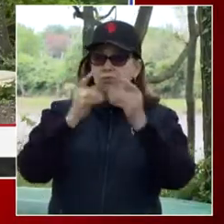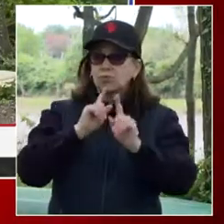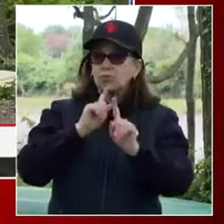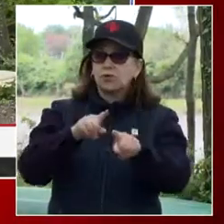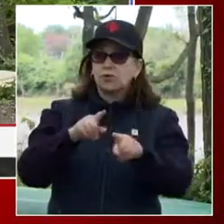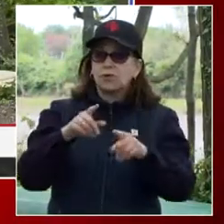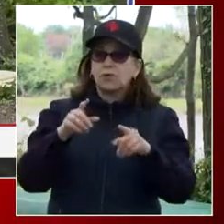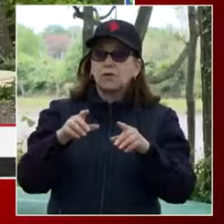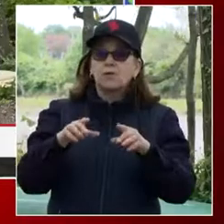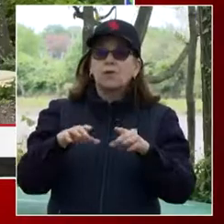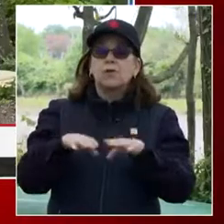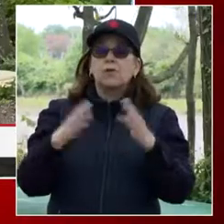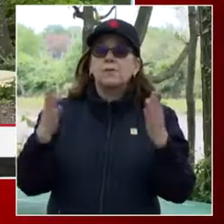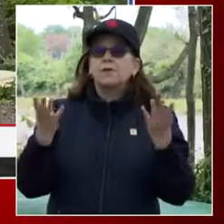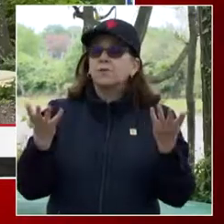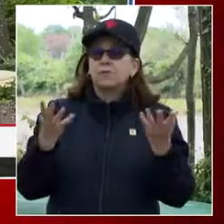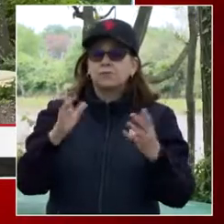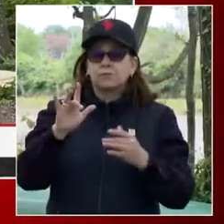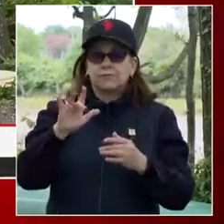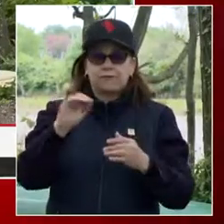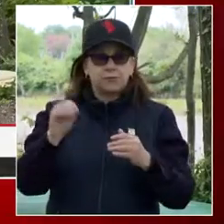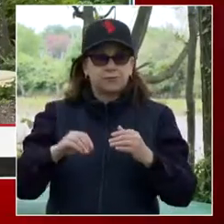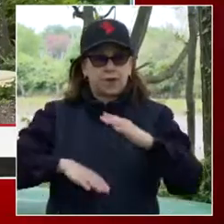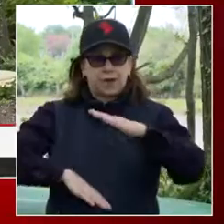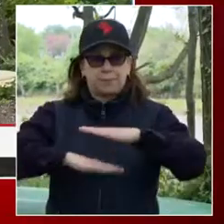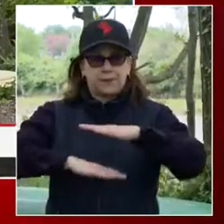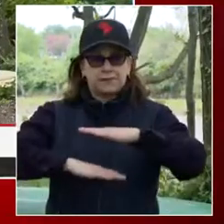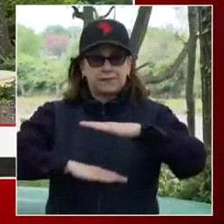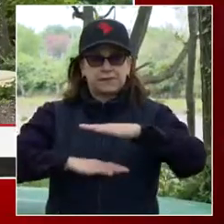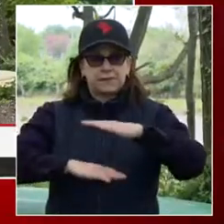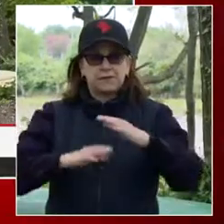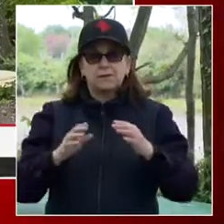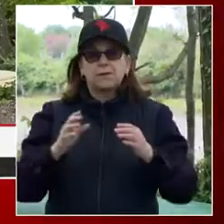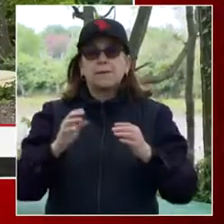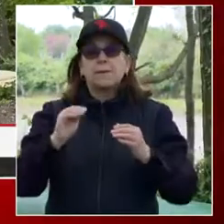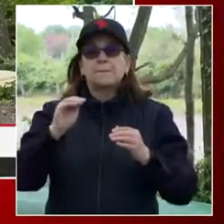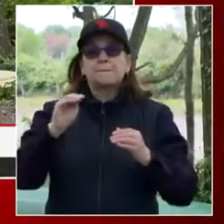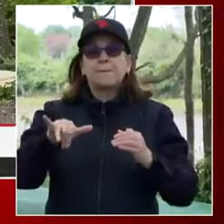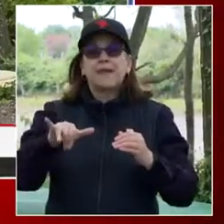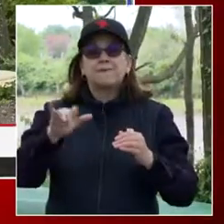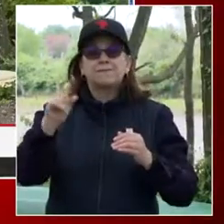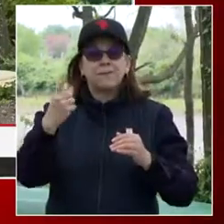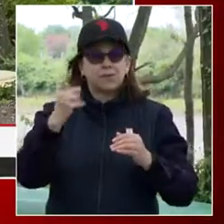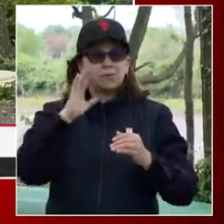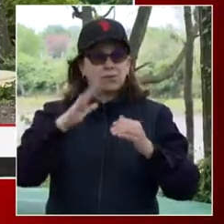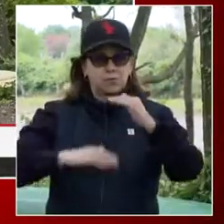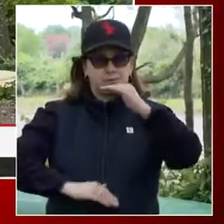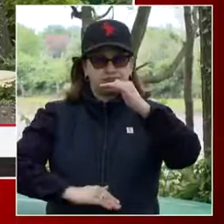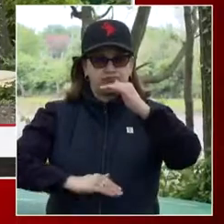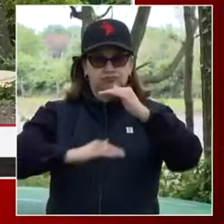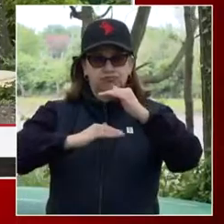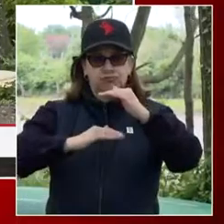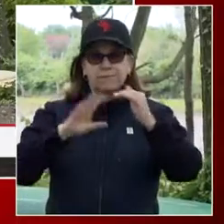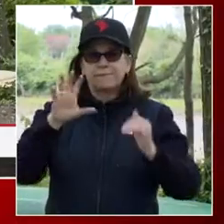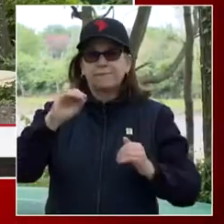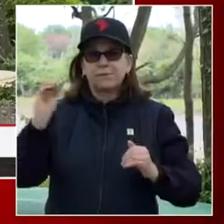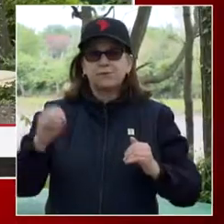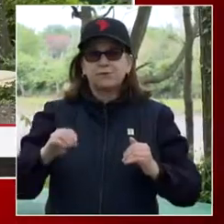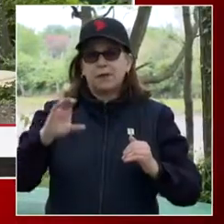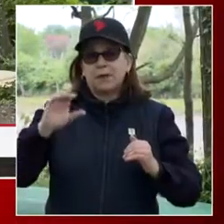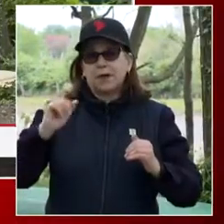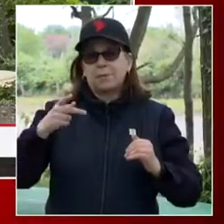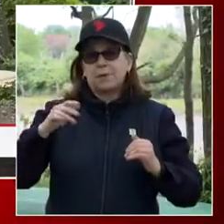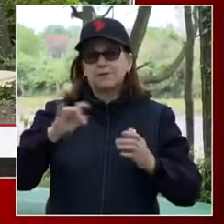at 25% capacity, and May 1st it'll go to 50% capacity. It's also very clear,